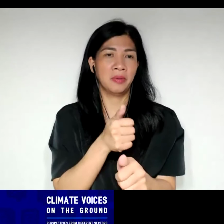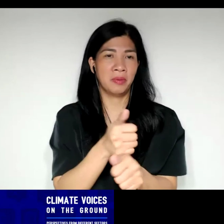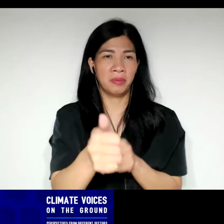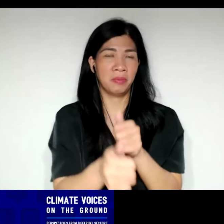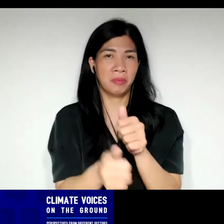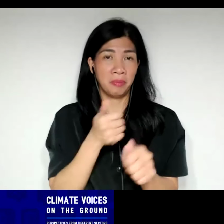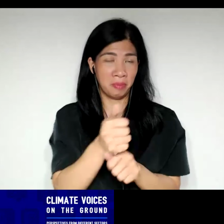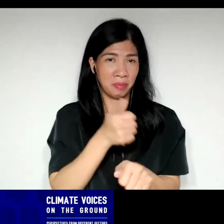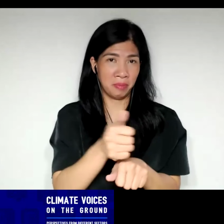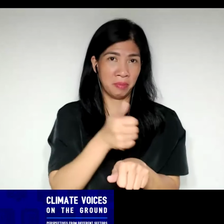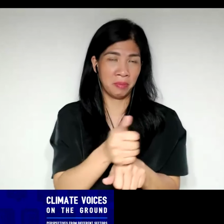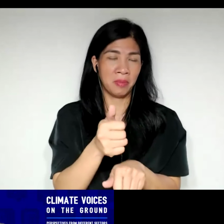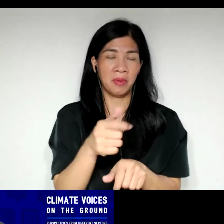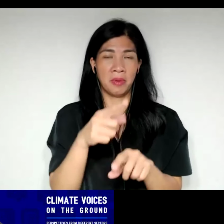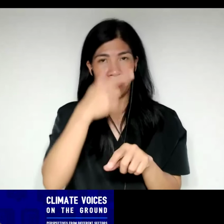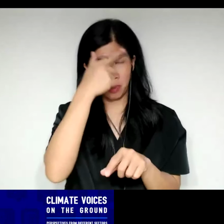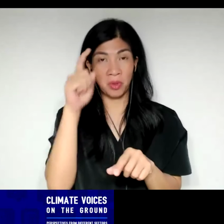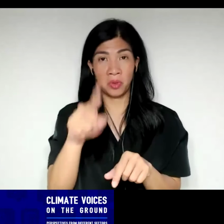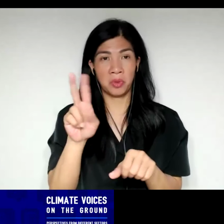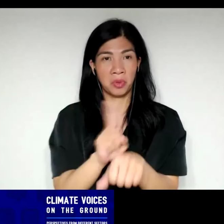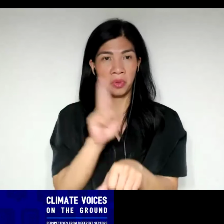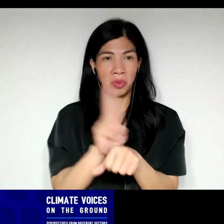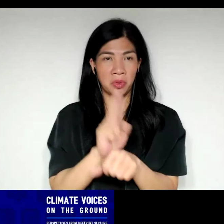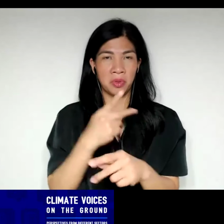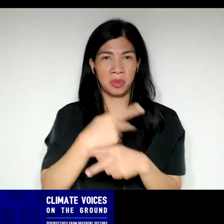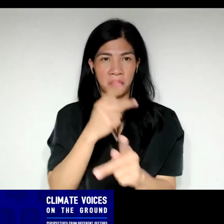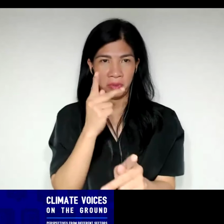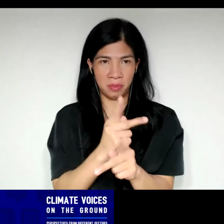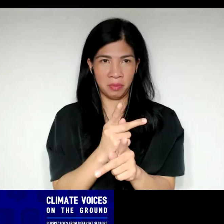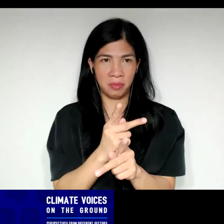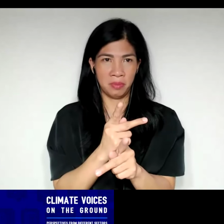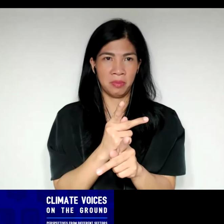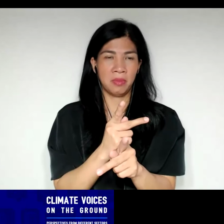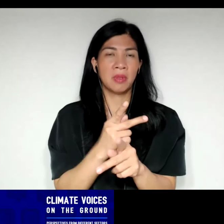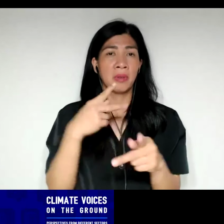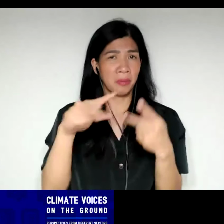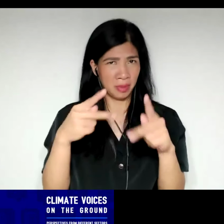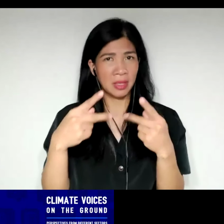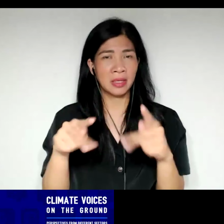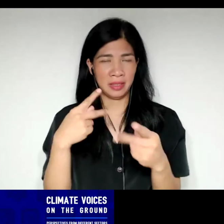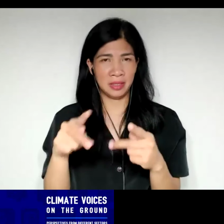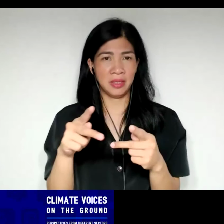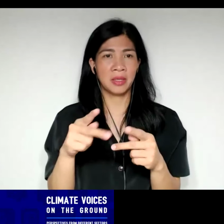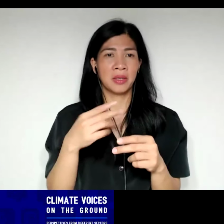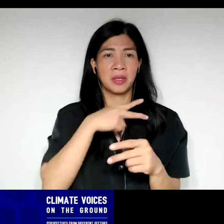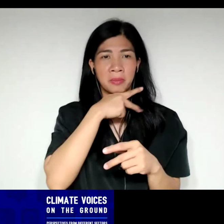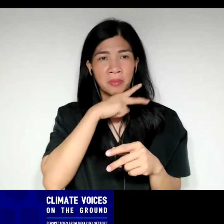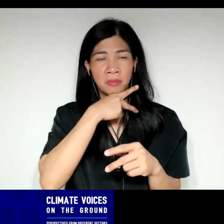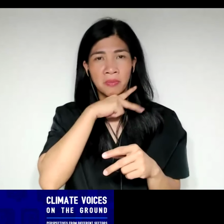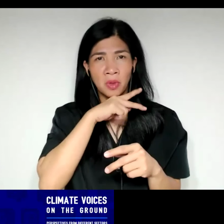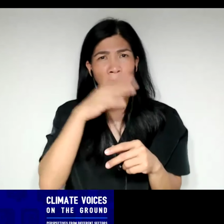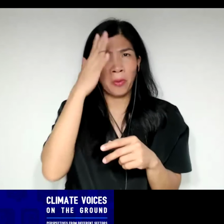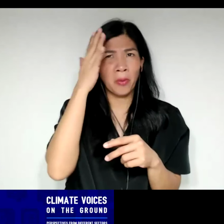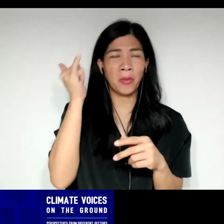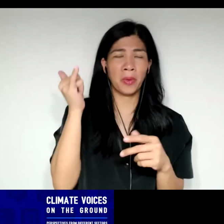plastic, in the sachet economy, for example, and the use in the plastic pollution. They will also tell you that. Why would you blame